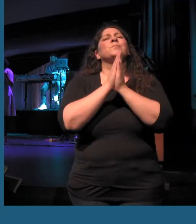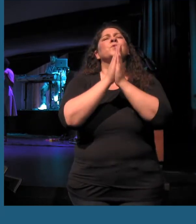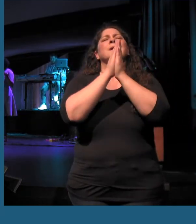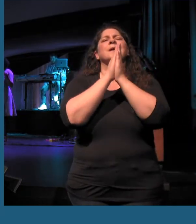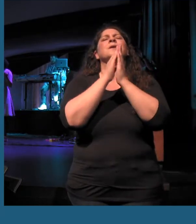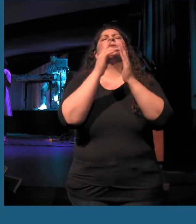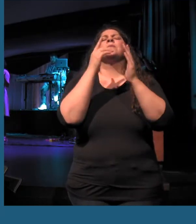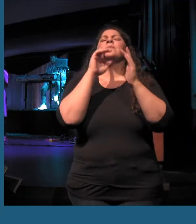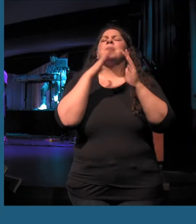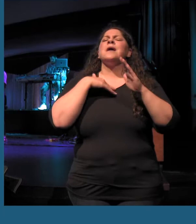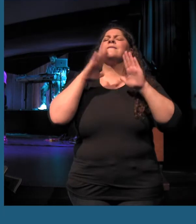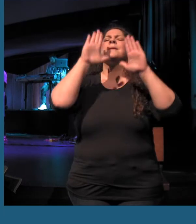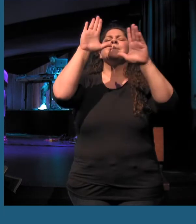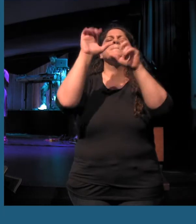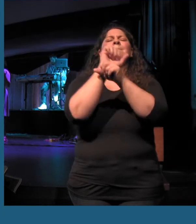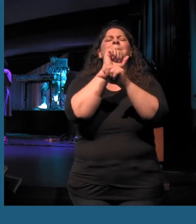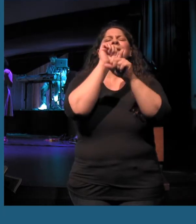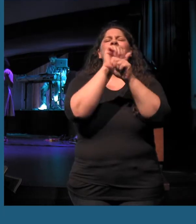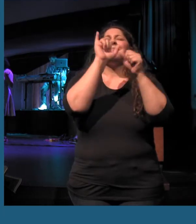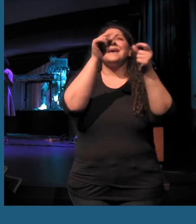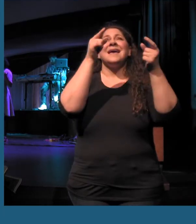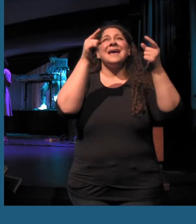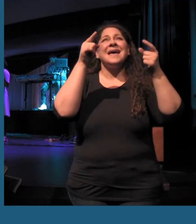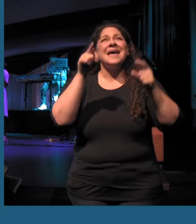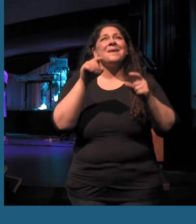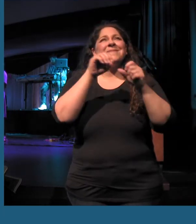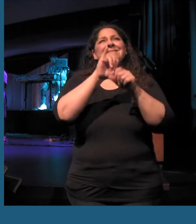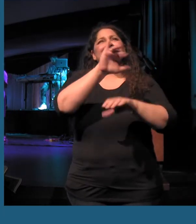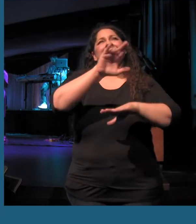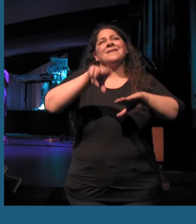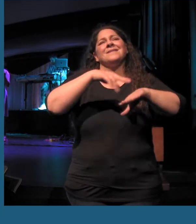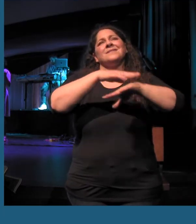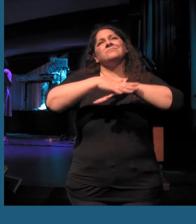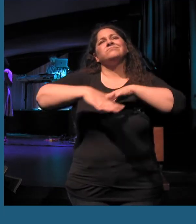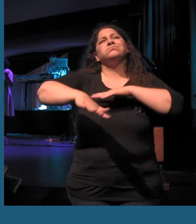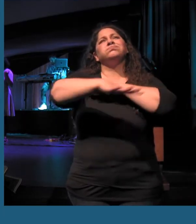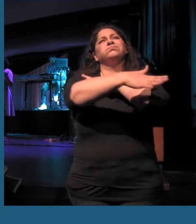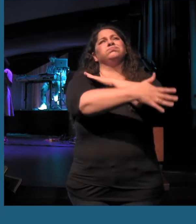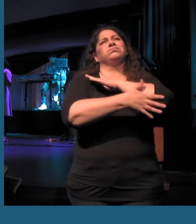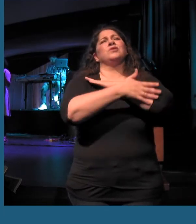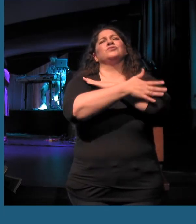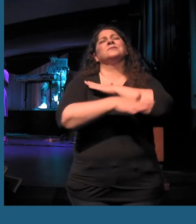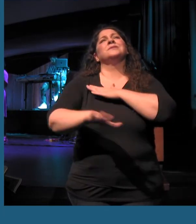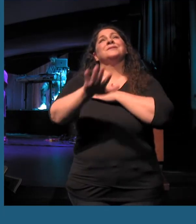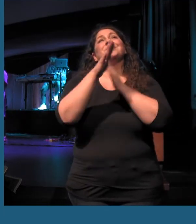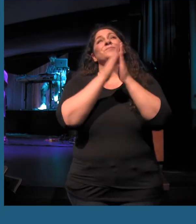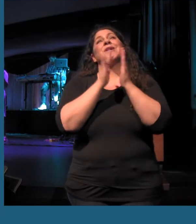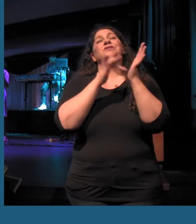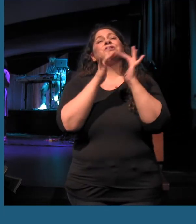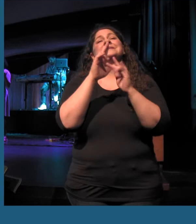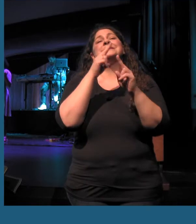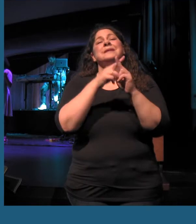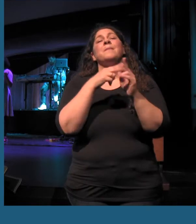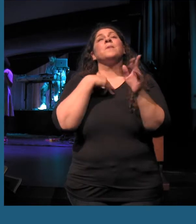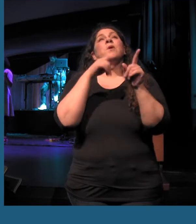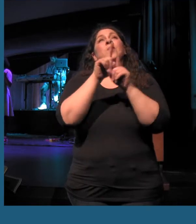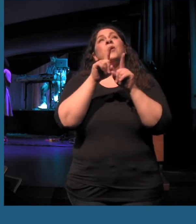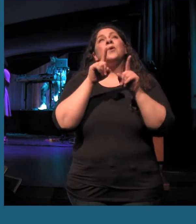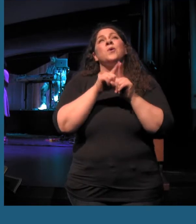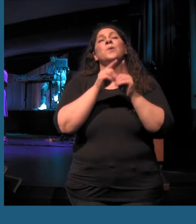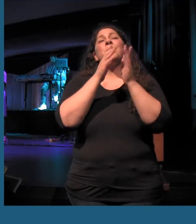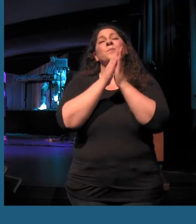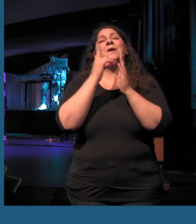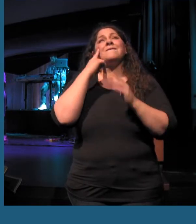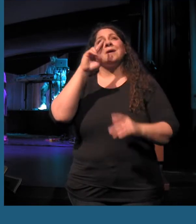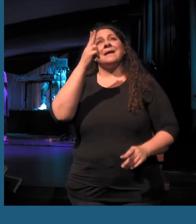there would be a miracle that would take place in that nation. We pray all of that in Jesus' name. Lord, I also want to lift up the nation of